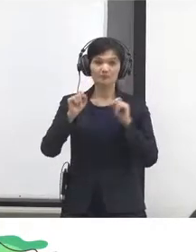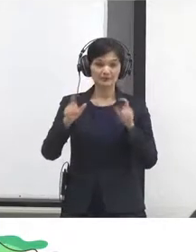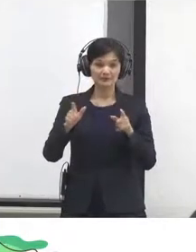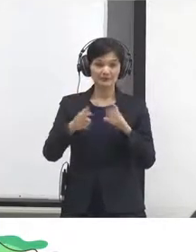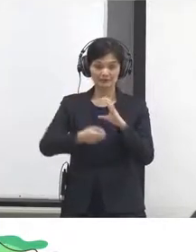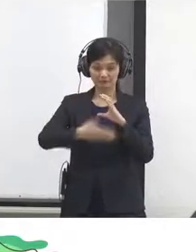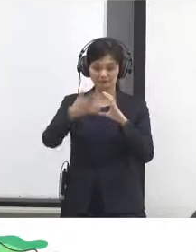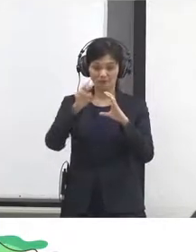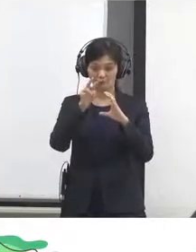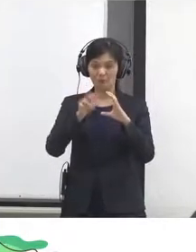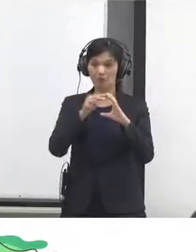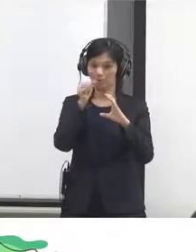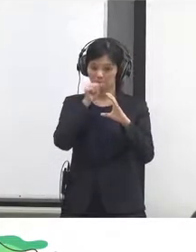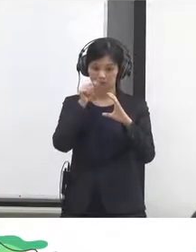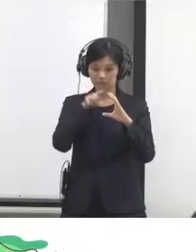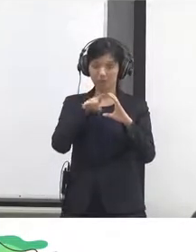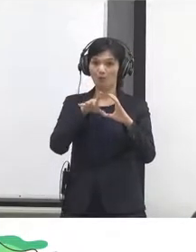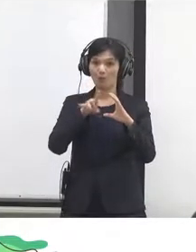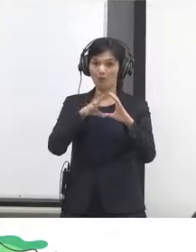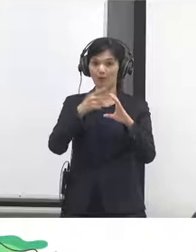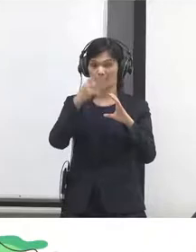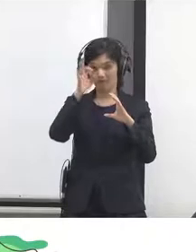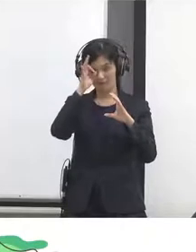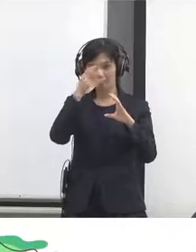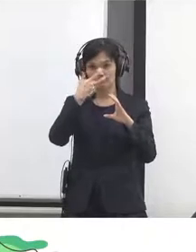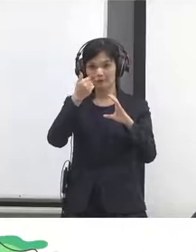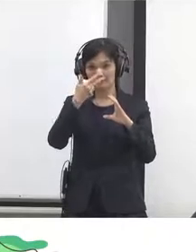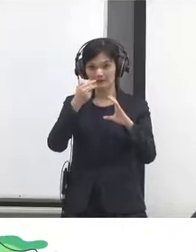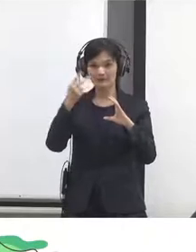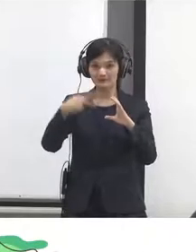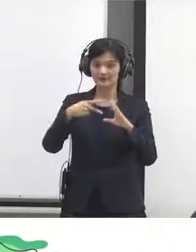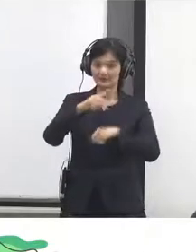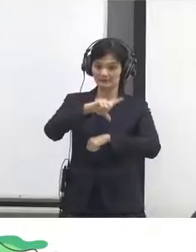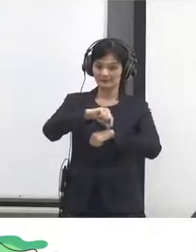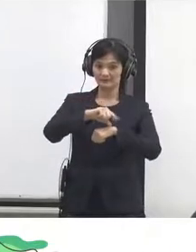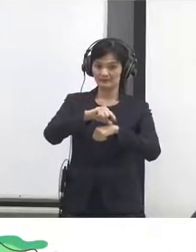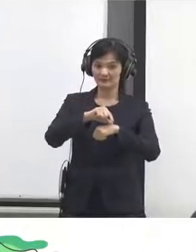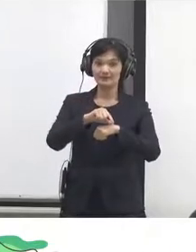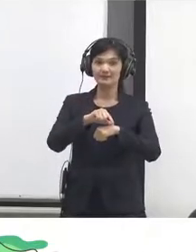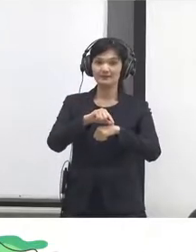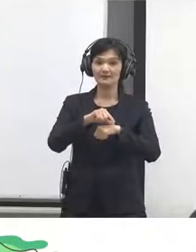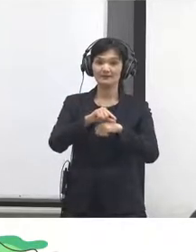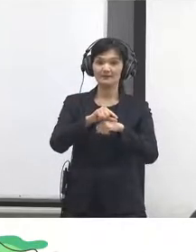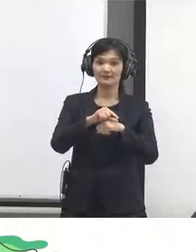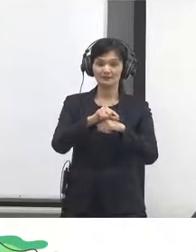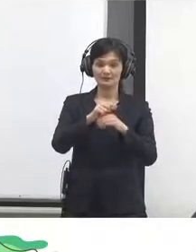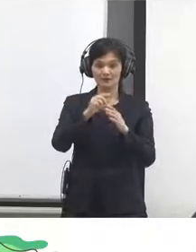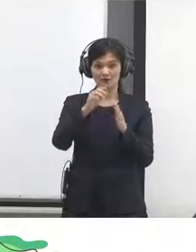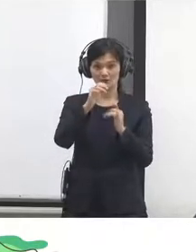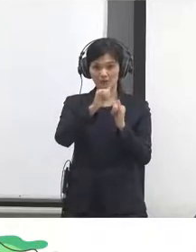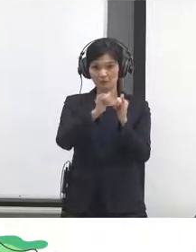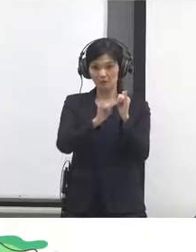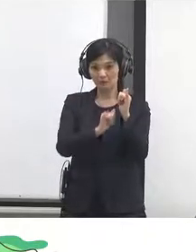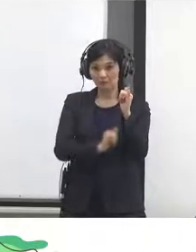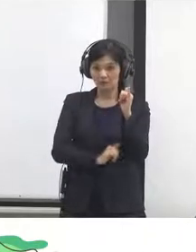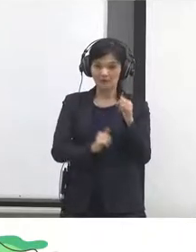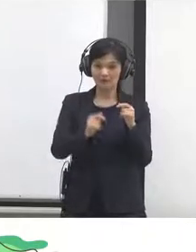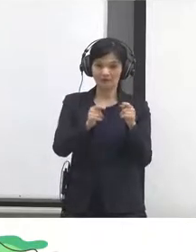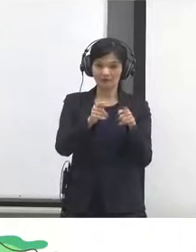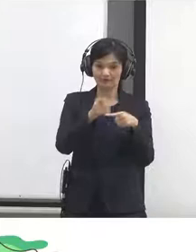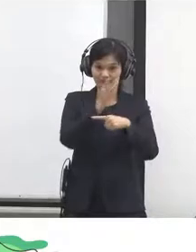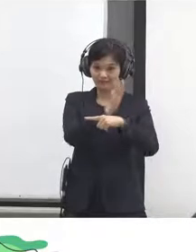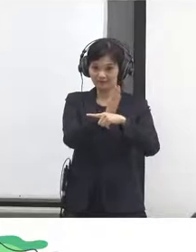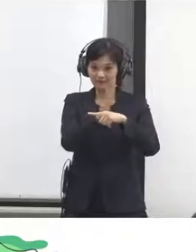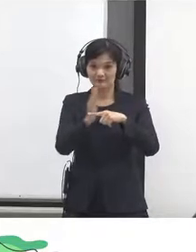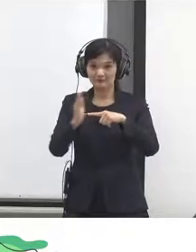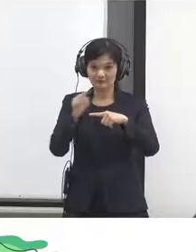so the, so this is a Google strategy we're working on to do the translation